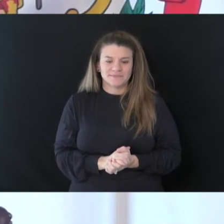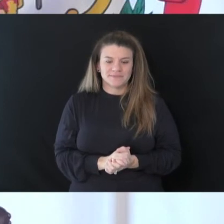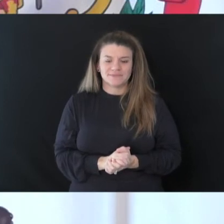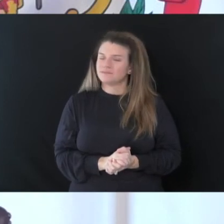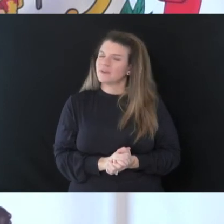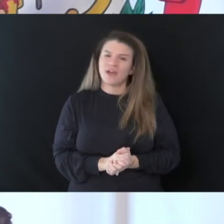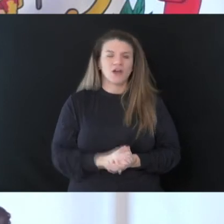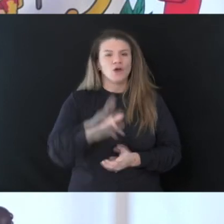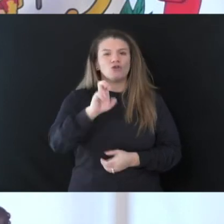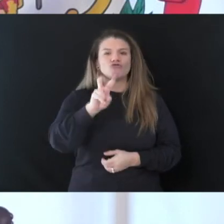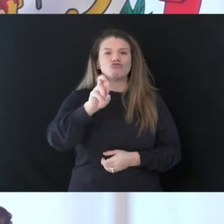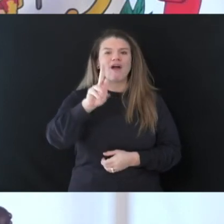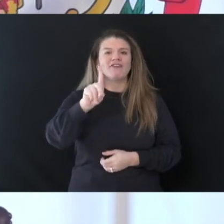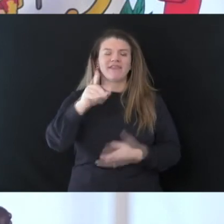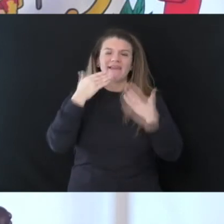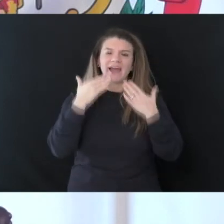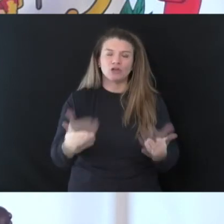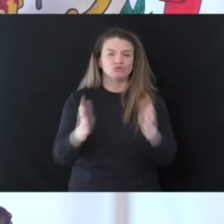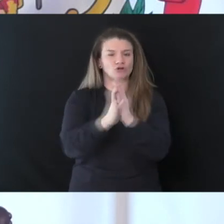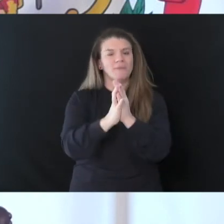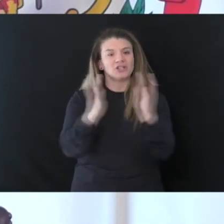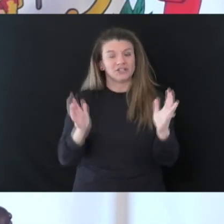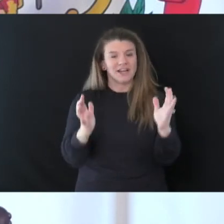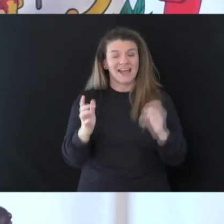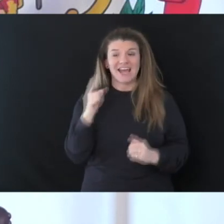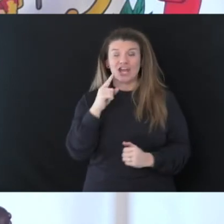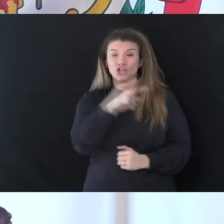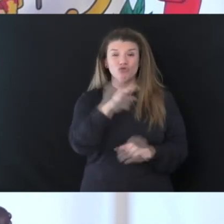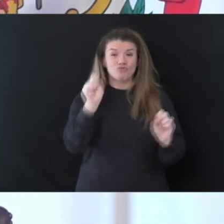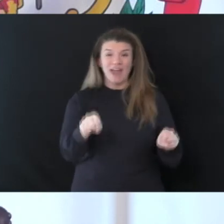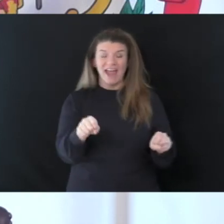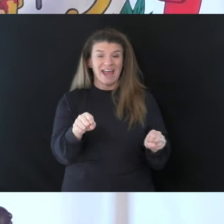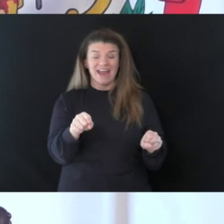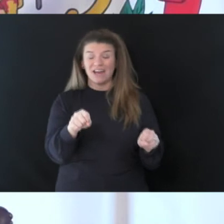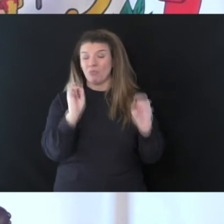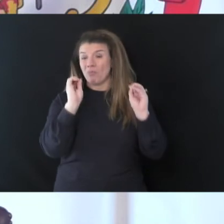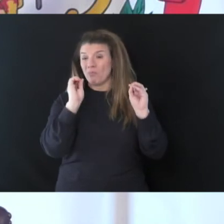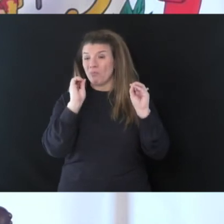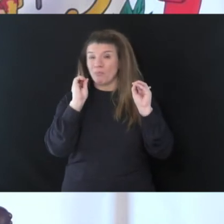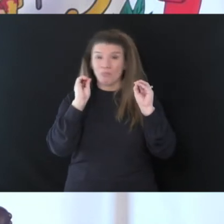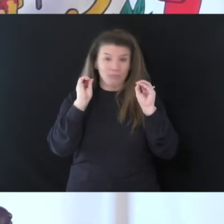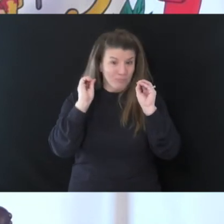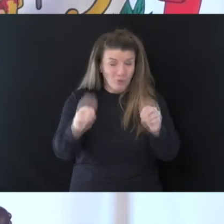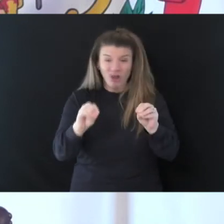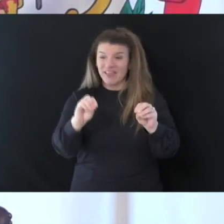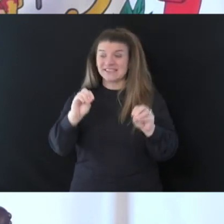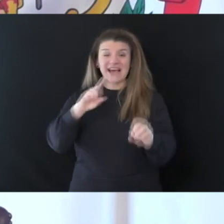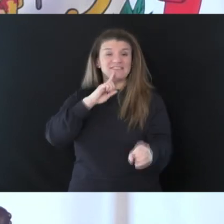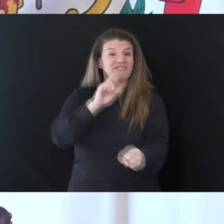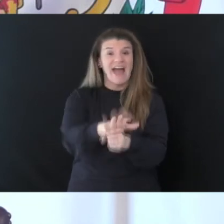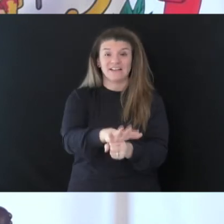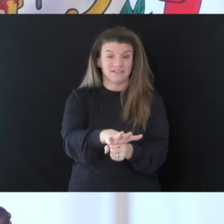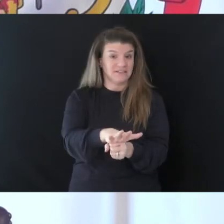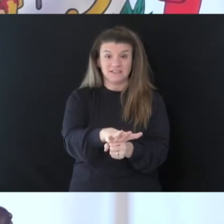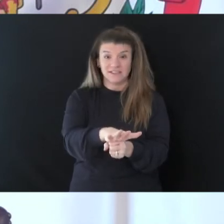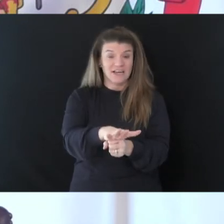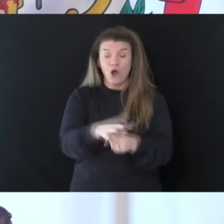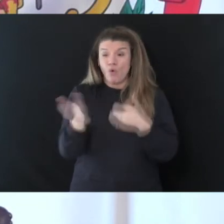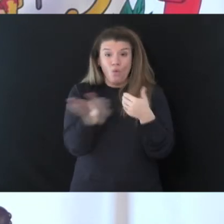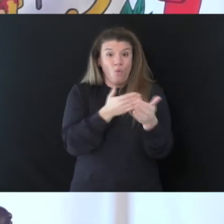Well, Reverend, thank you so much, and you can put this in the bank, whatever